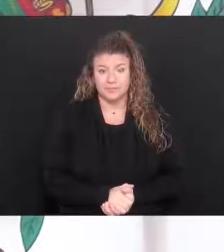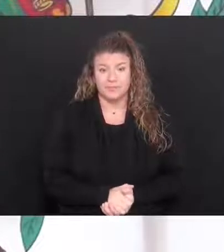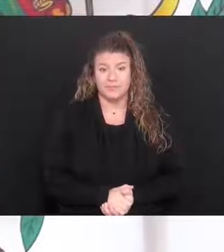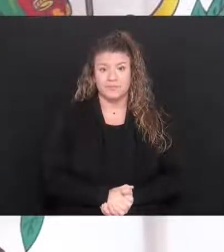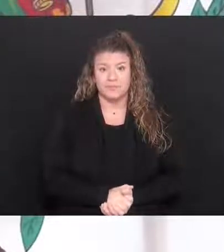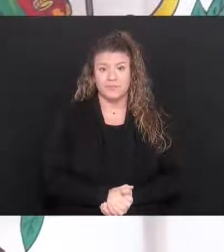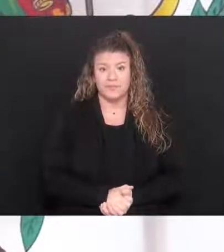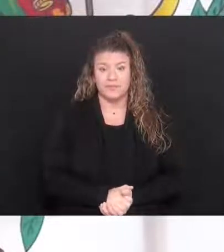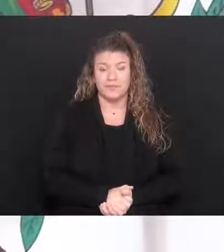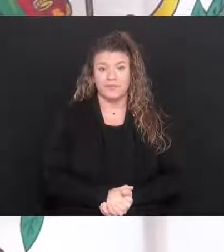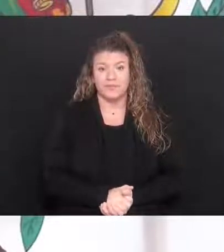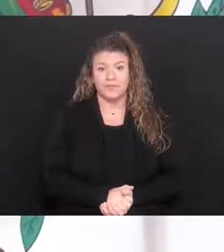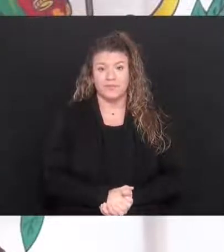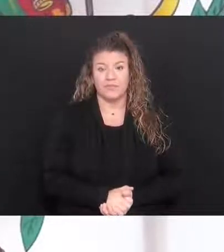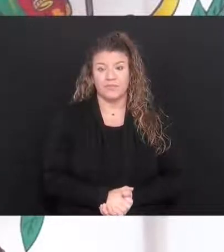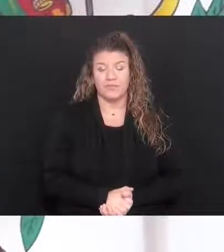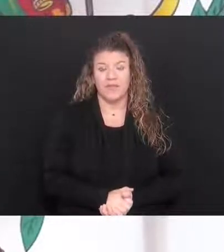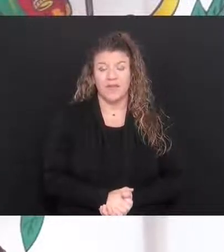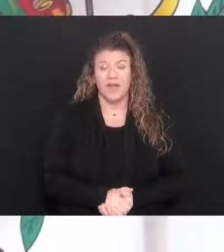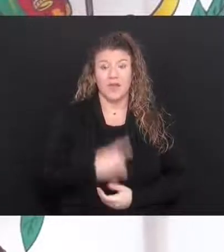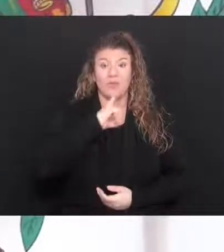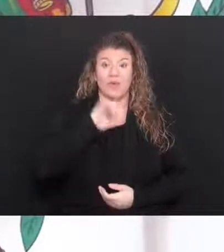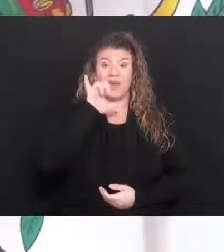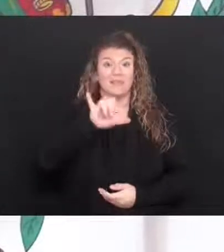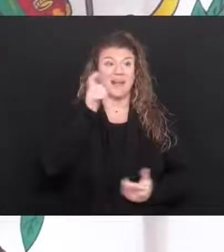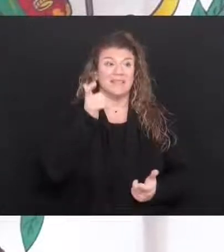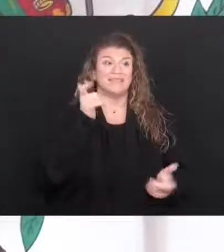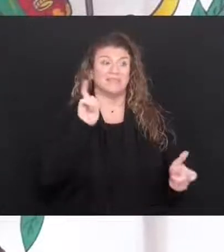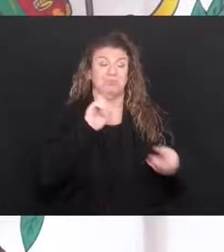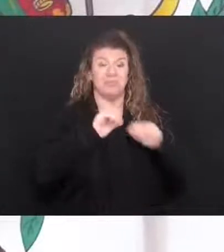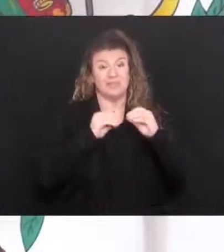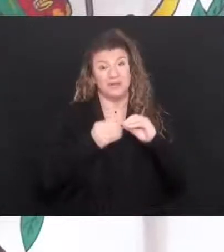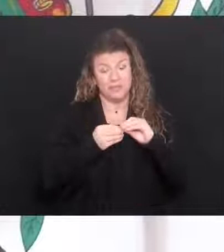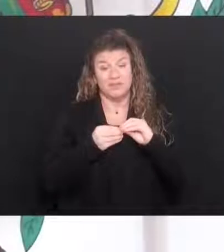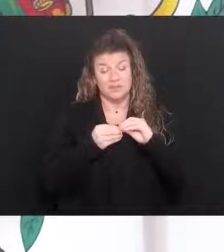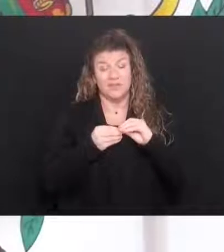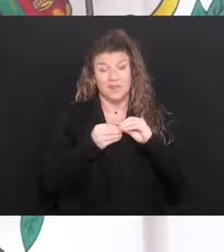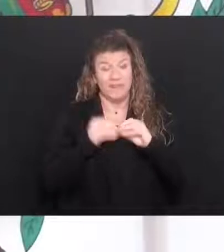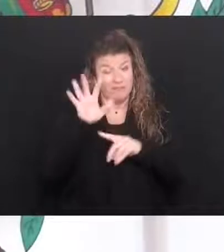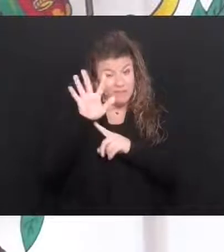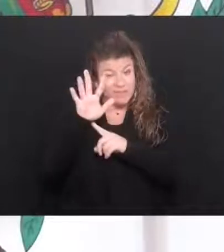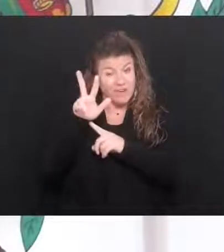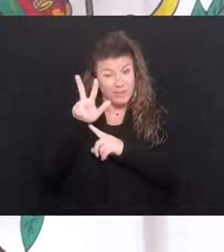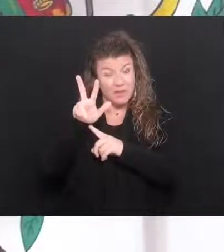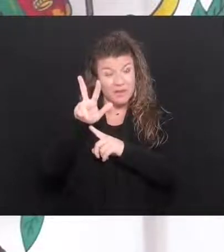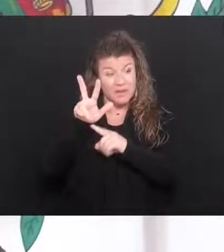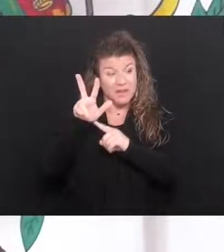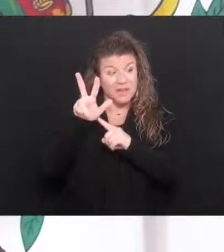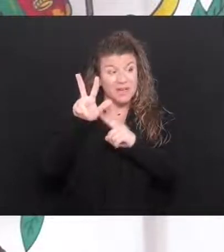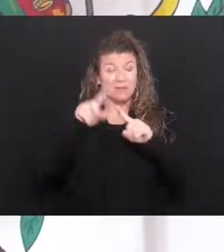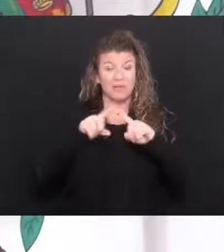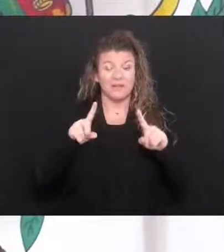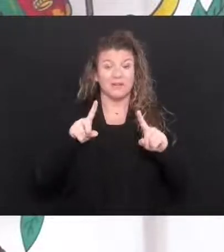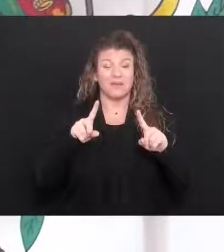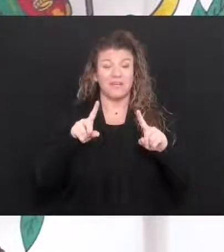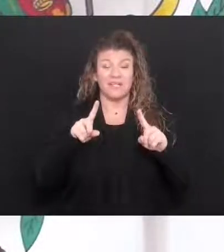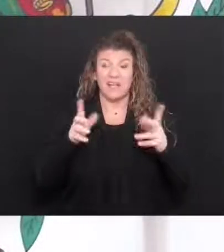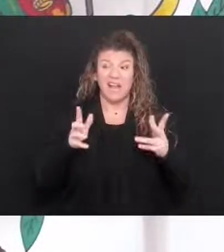It is an astronomical number when you think about it, 53, but